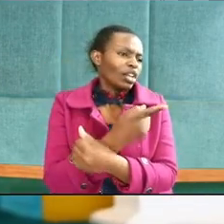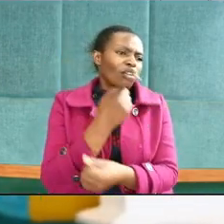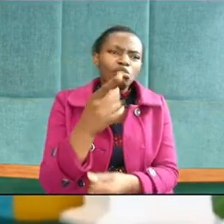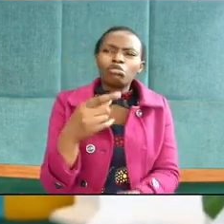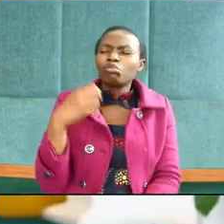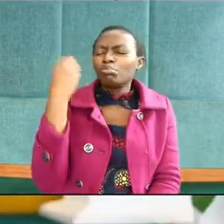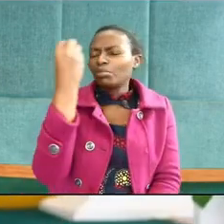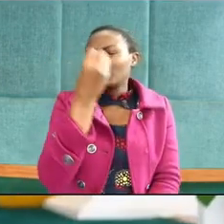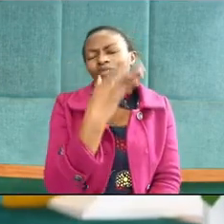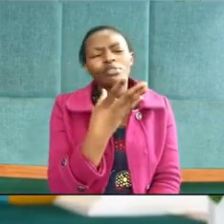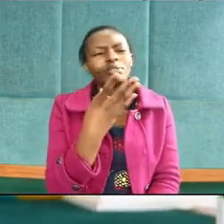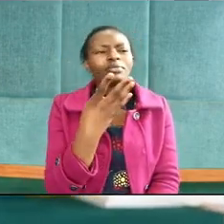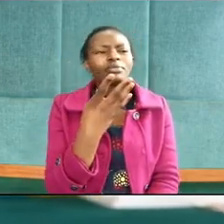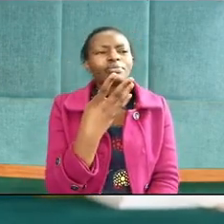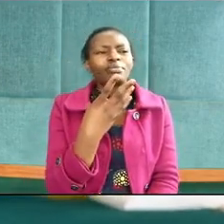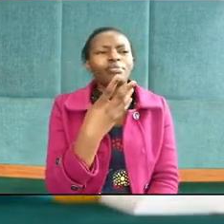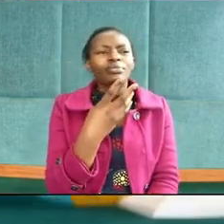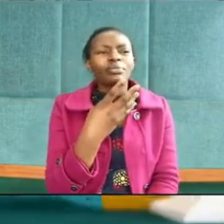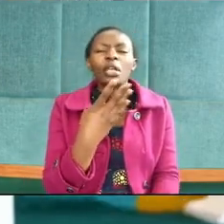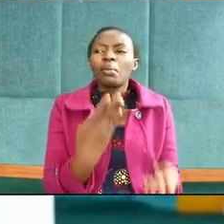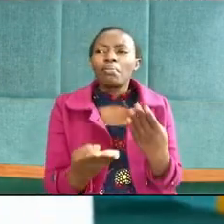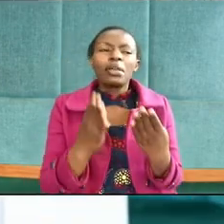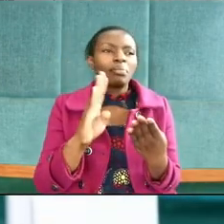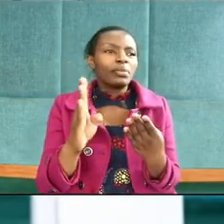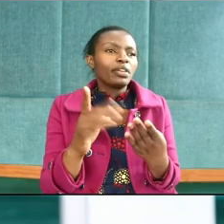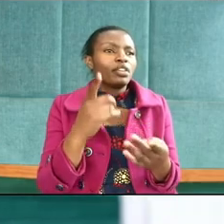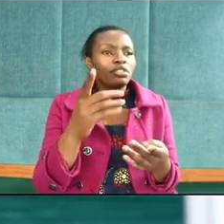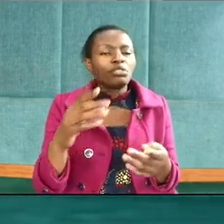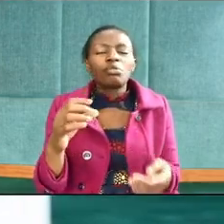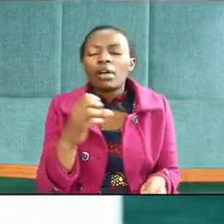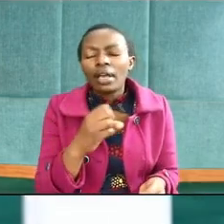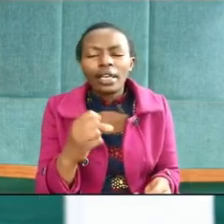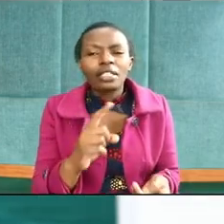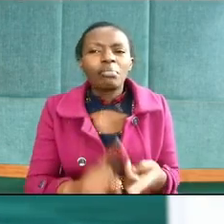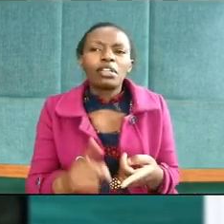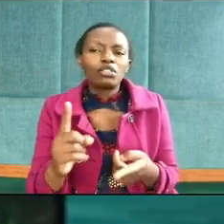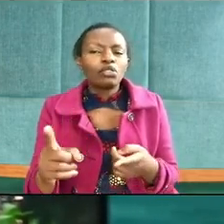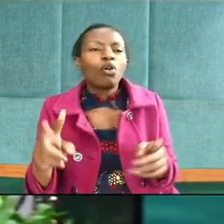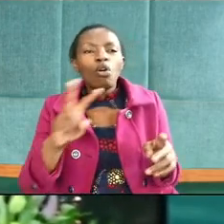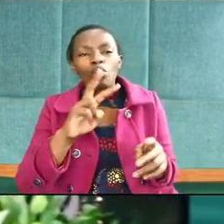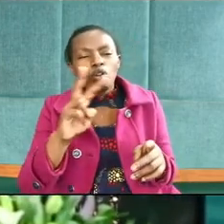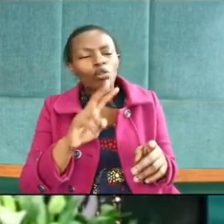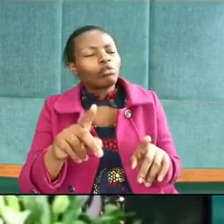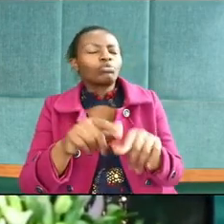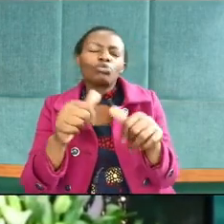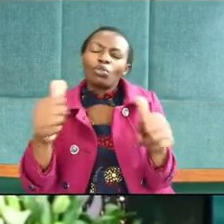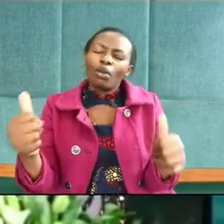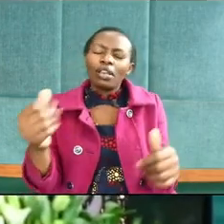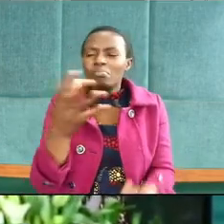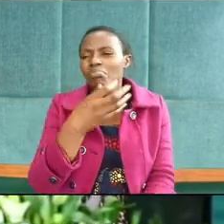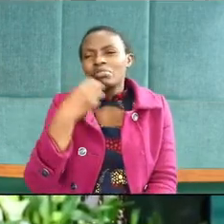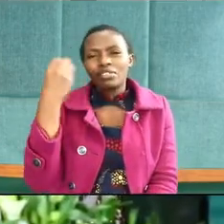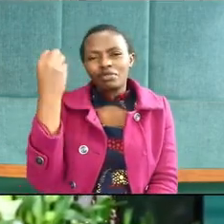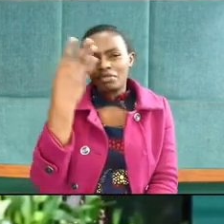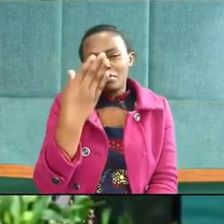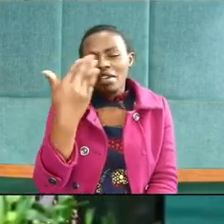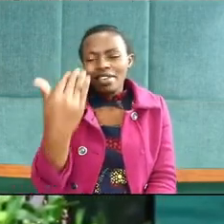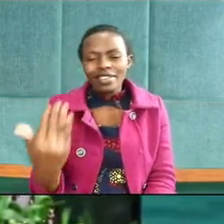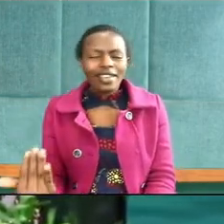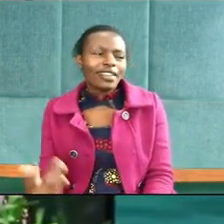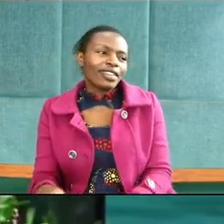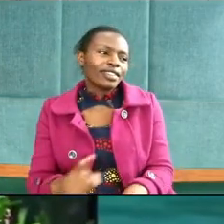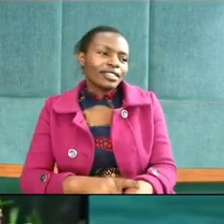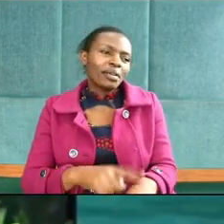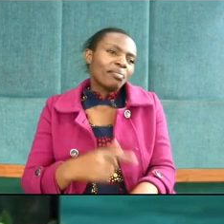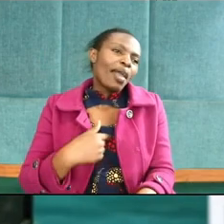look beautiful to me. You may have aged, but you still look as young as when I first met you. Oh, what a